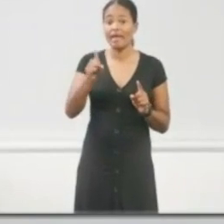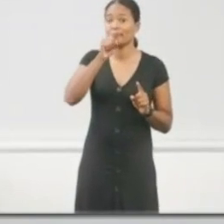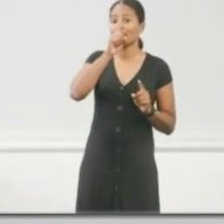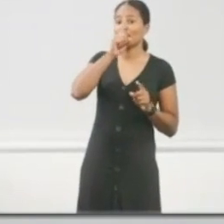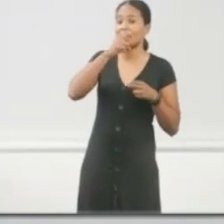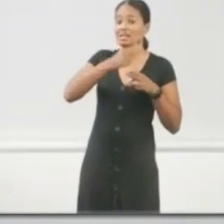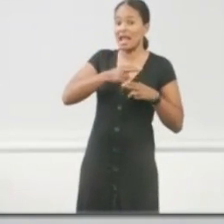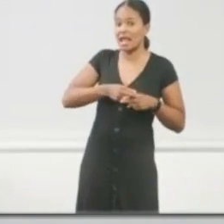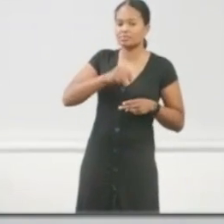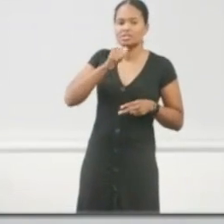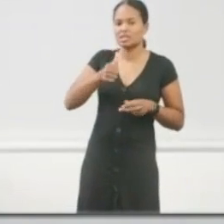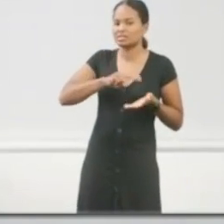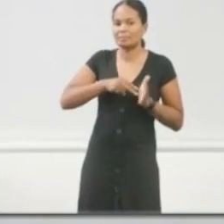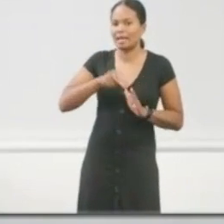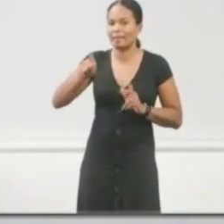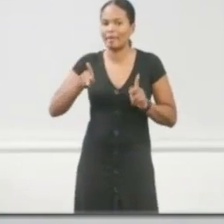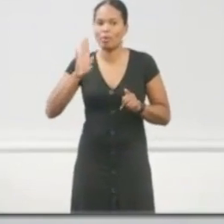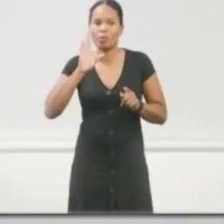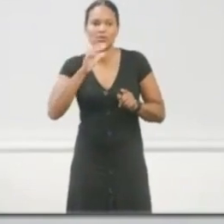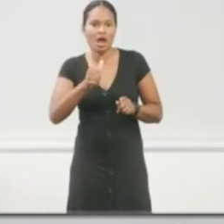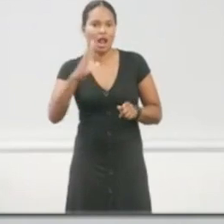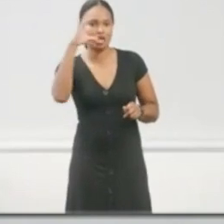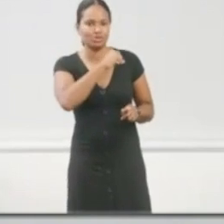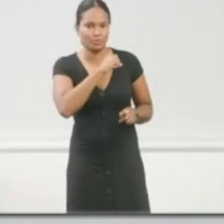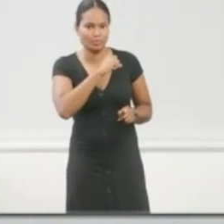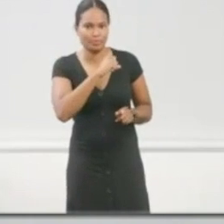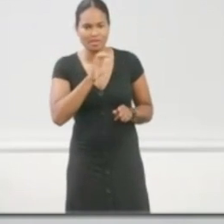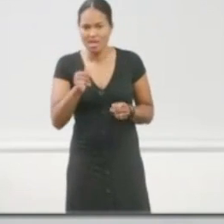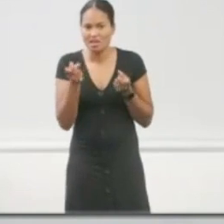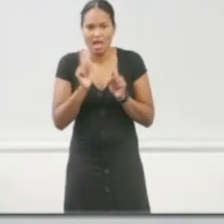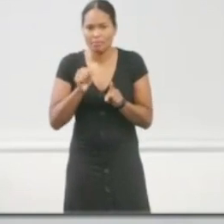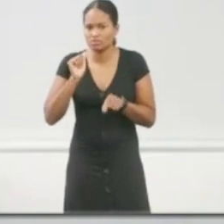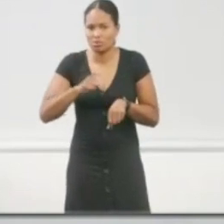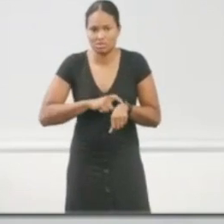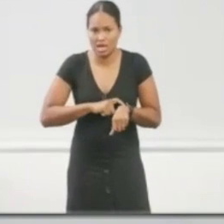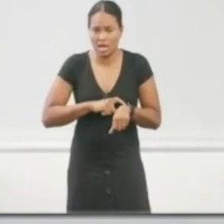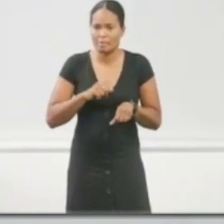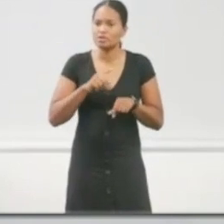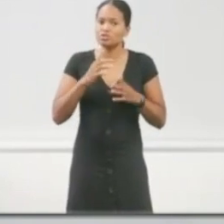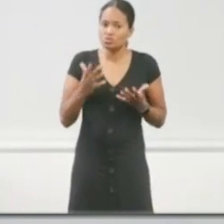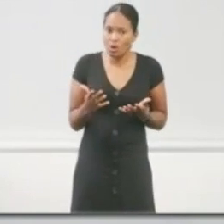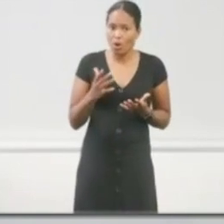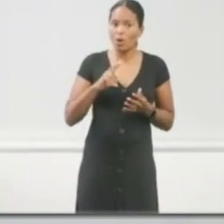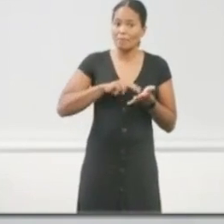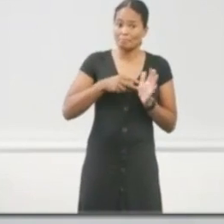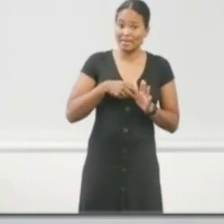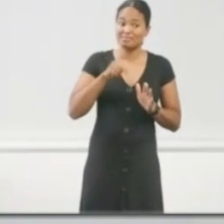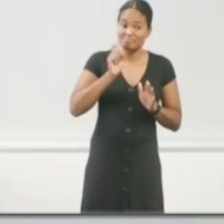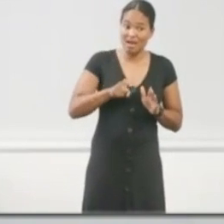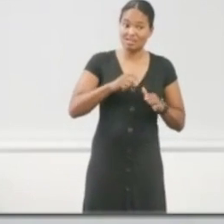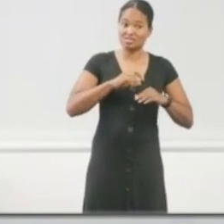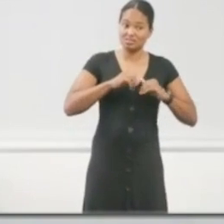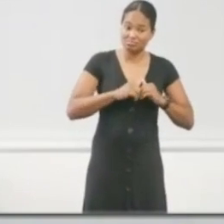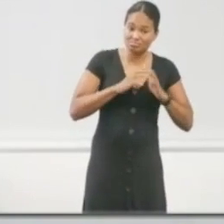to conclusions. If the message is out there, you have to be able to have a system to reach out to family members, to loved ones, to